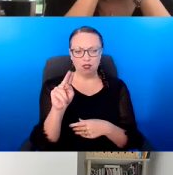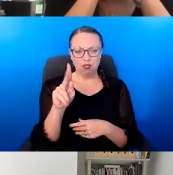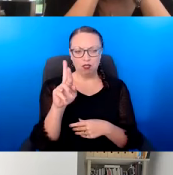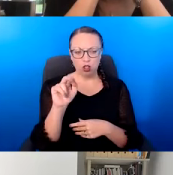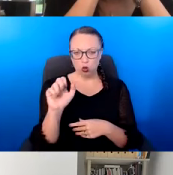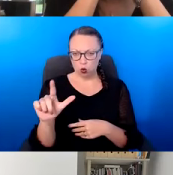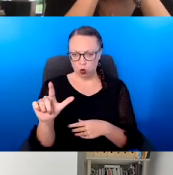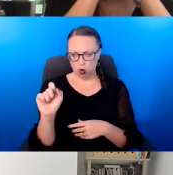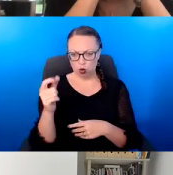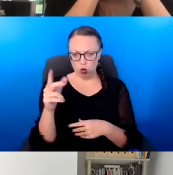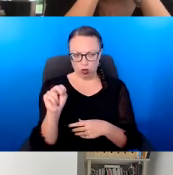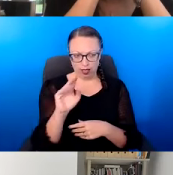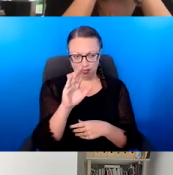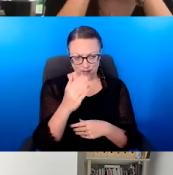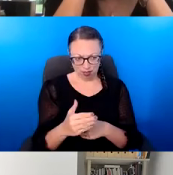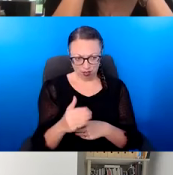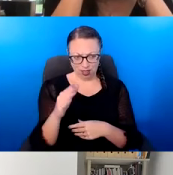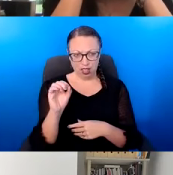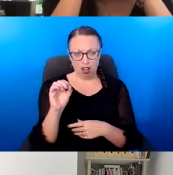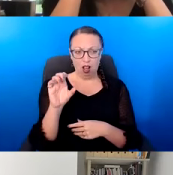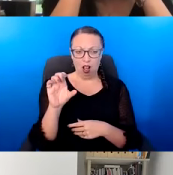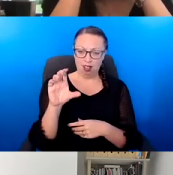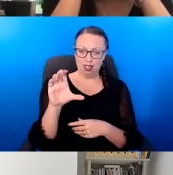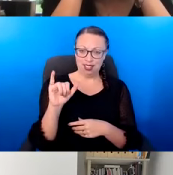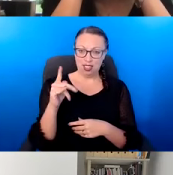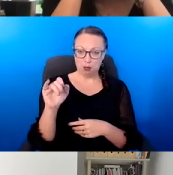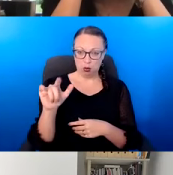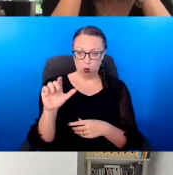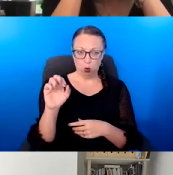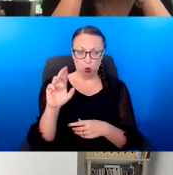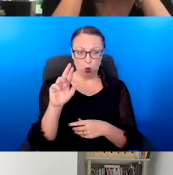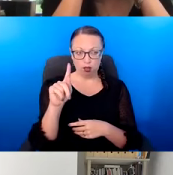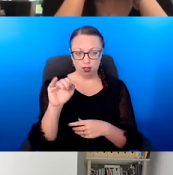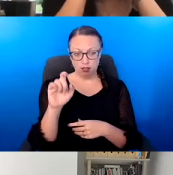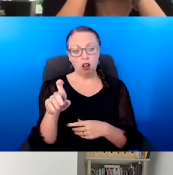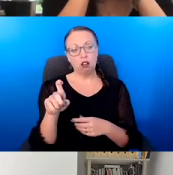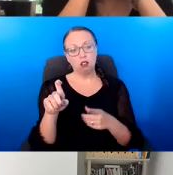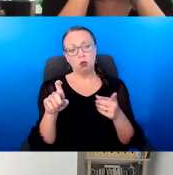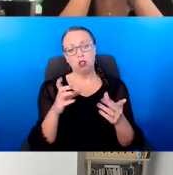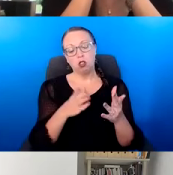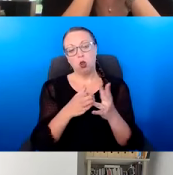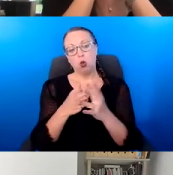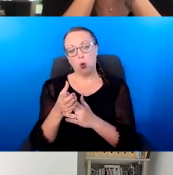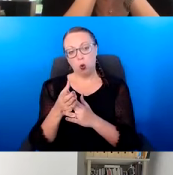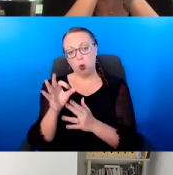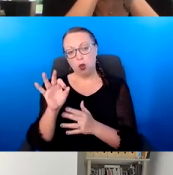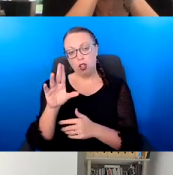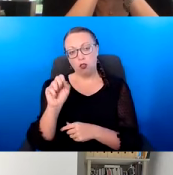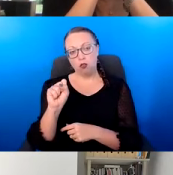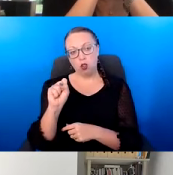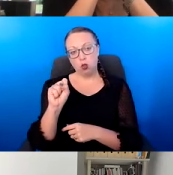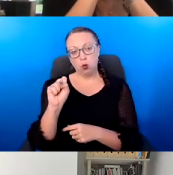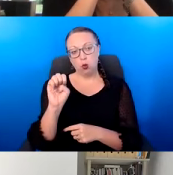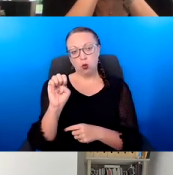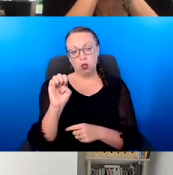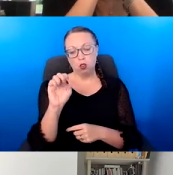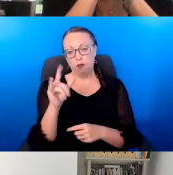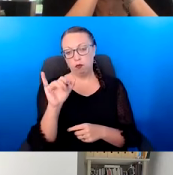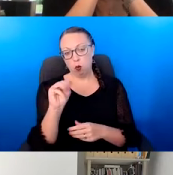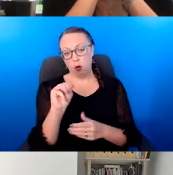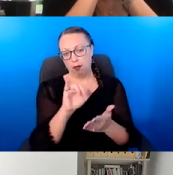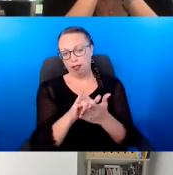occipital cortex back here. So this is up through the fusiform. And this is a game you can